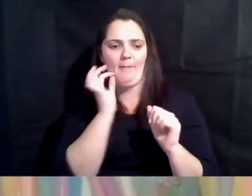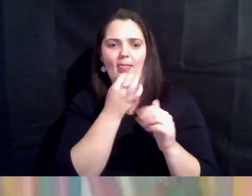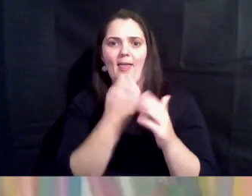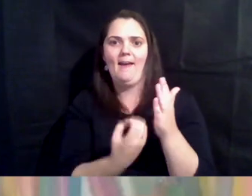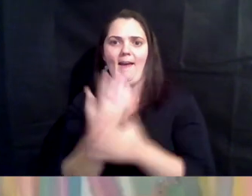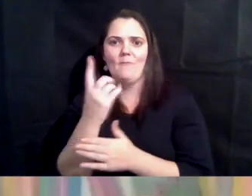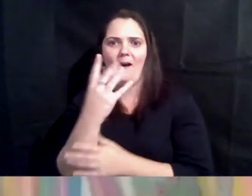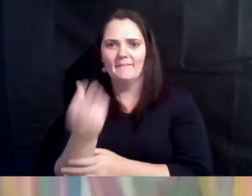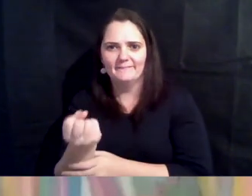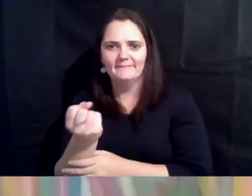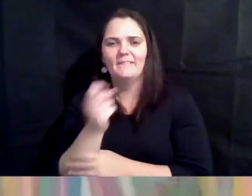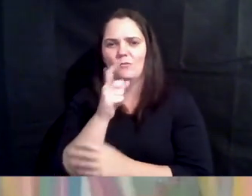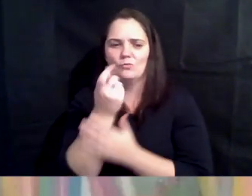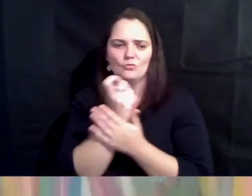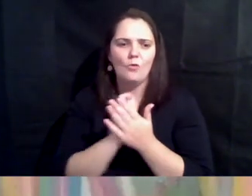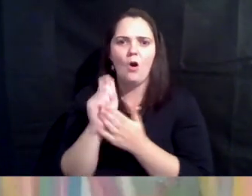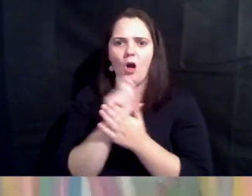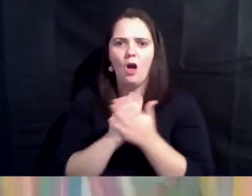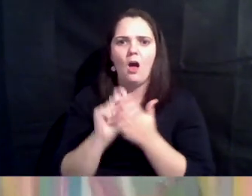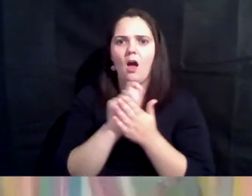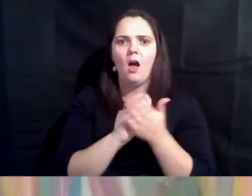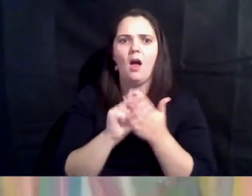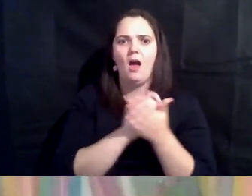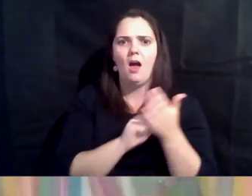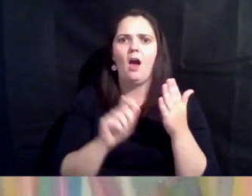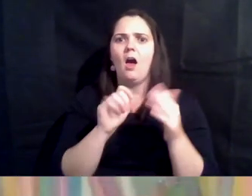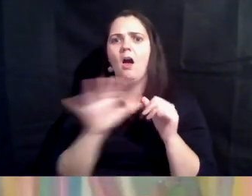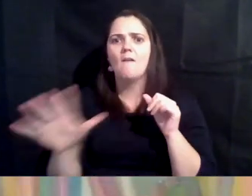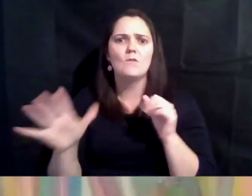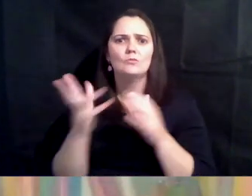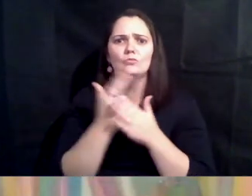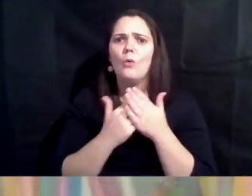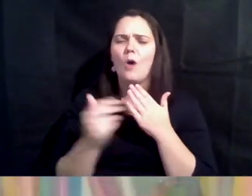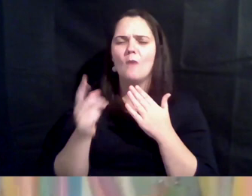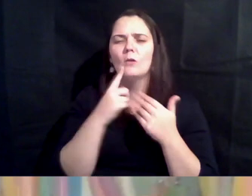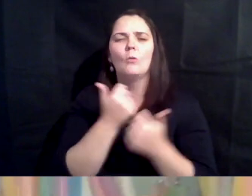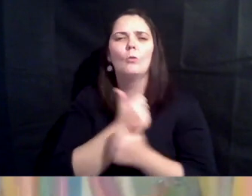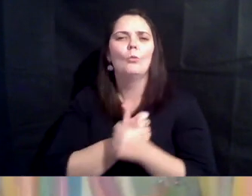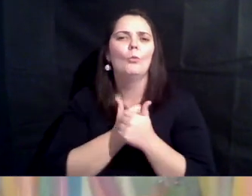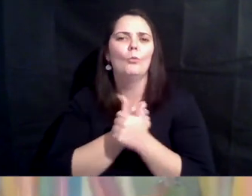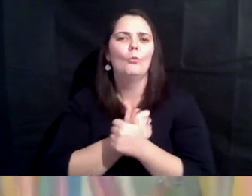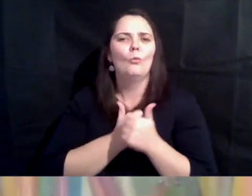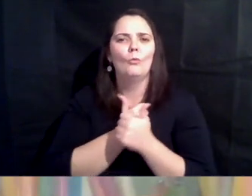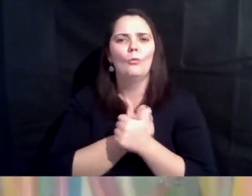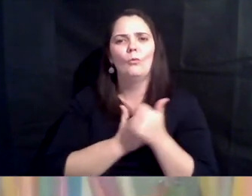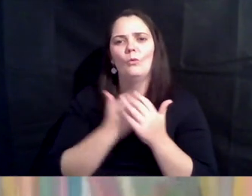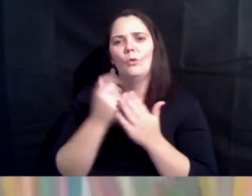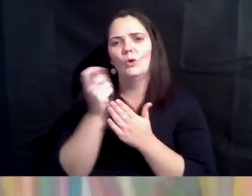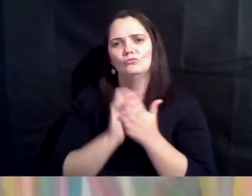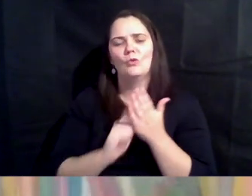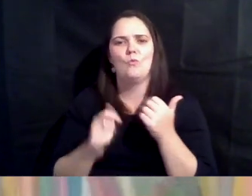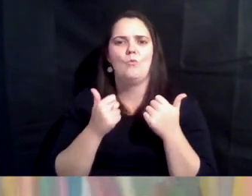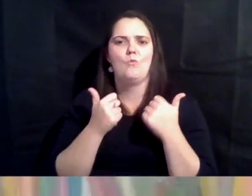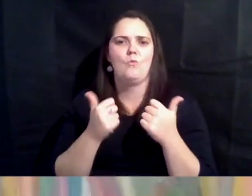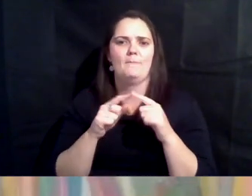detailed illustrated line drawings of your plants. It would actually be such a fun thing to actually draw like a good